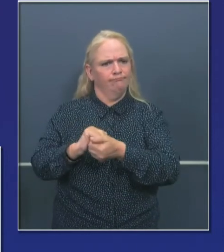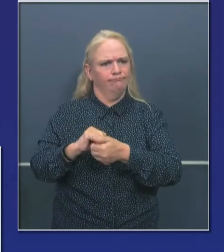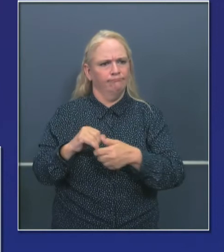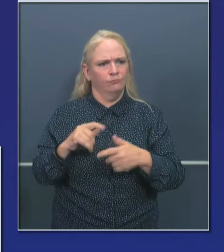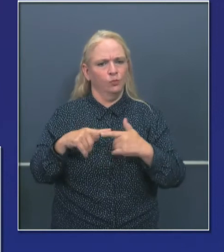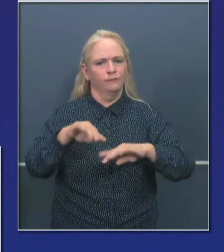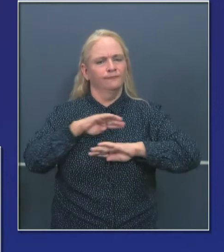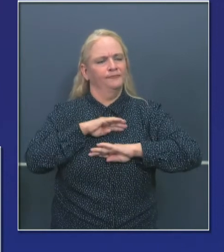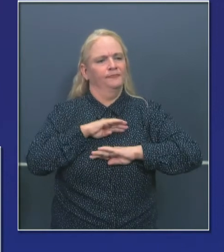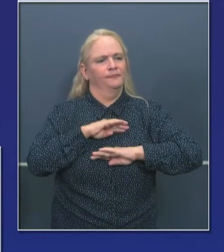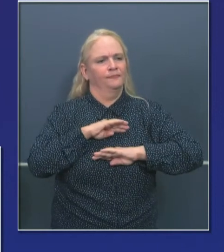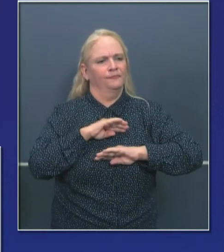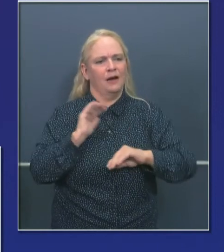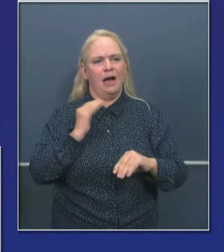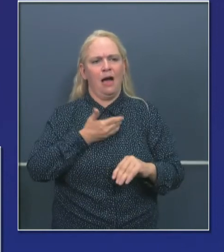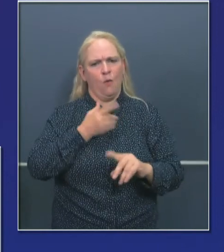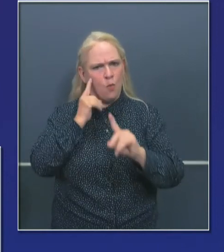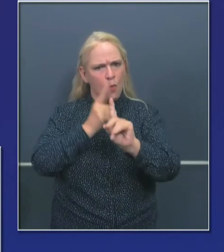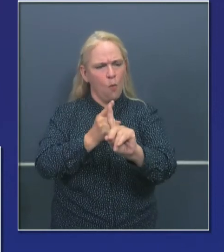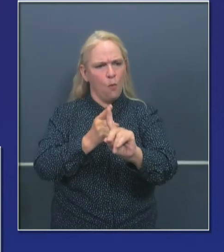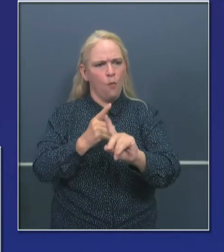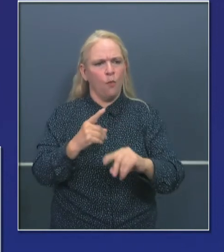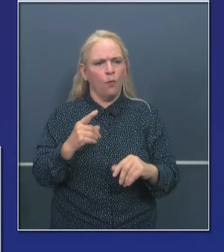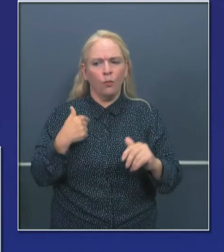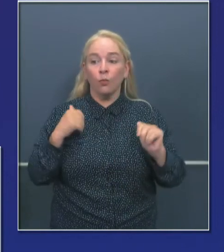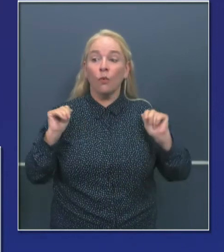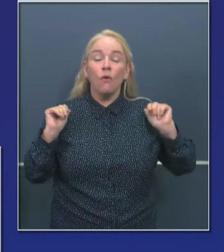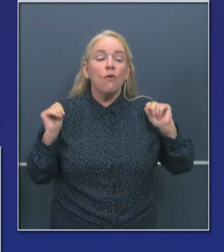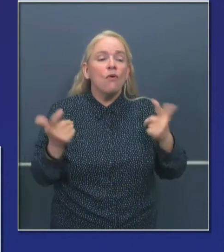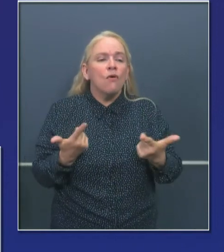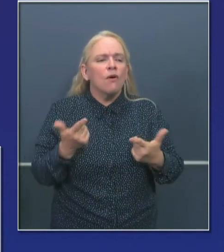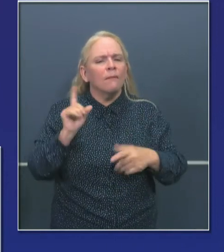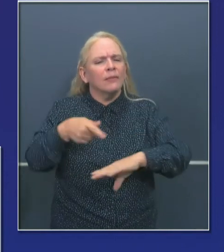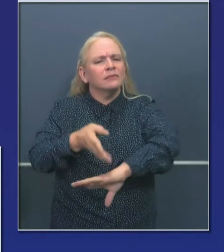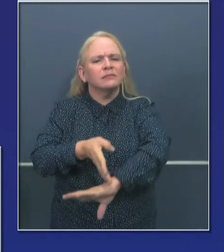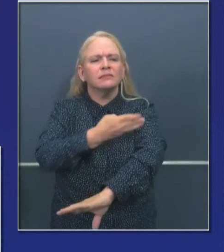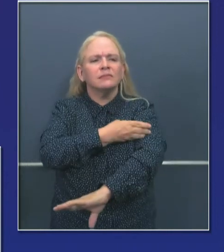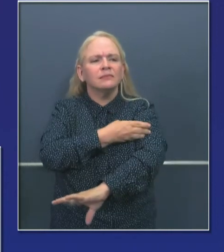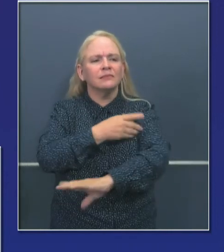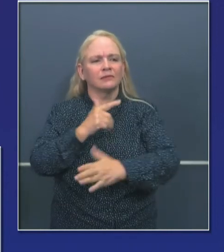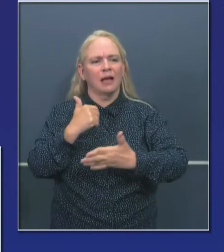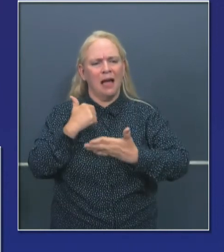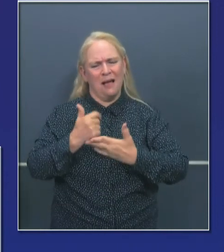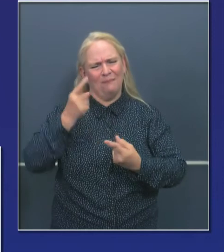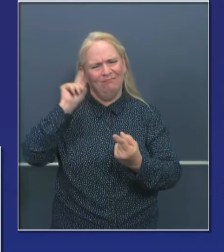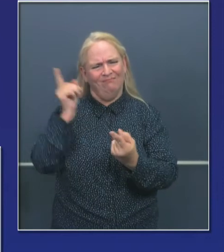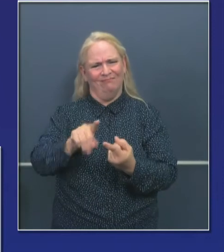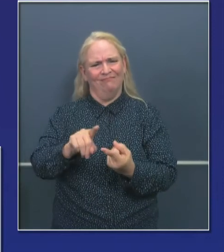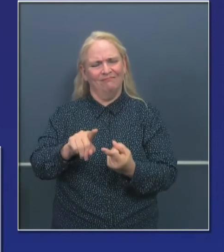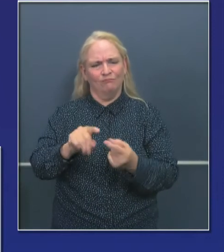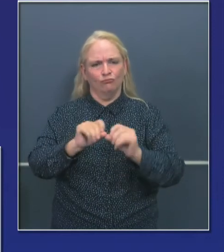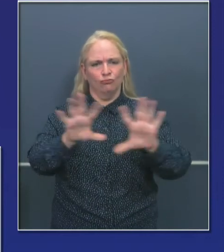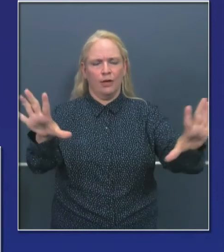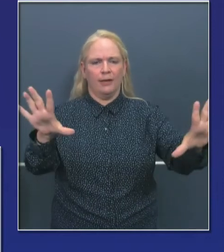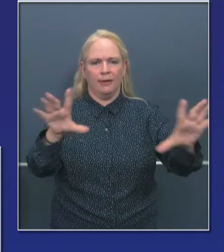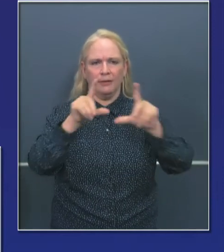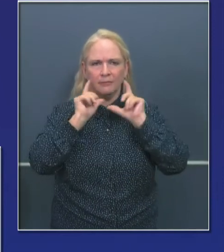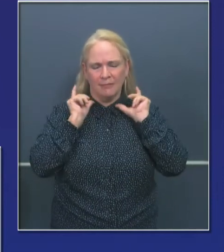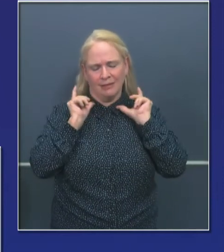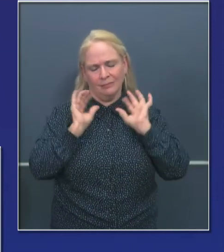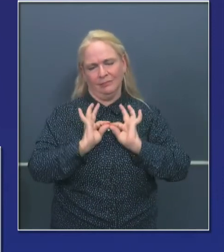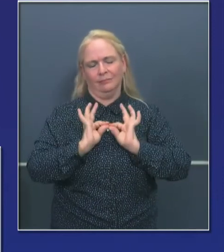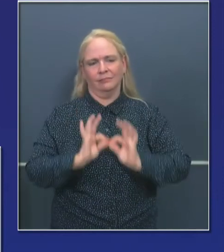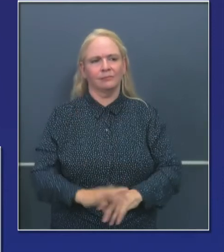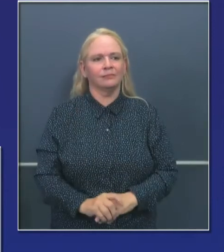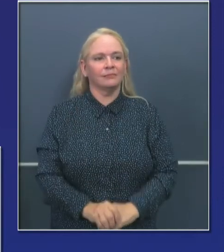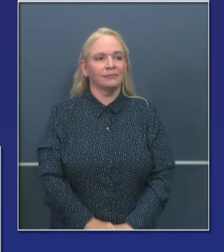and do more so that we can all do better in mitigating the transmission, the spread of this disease. So that represents the